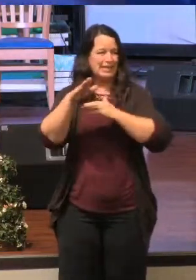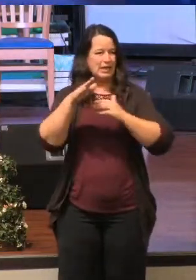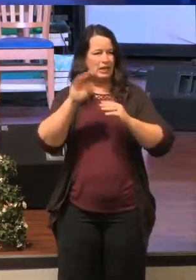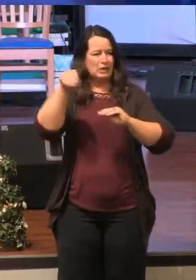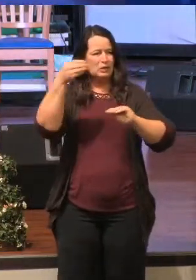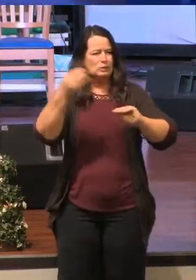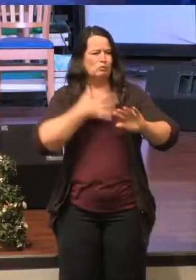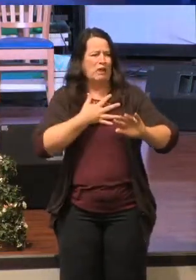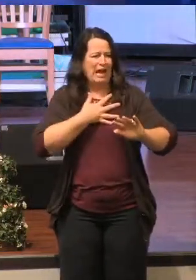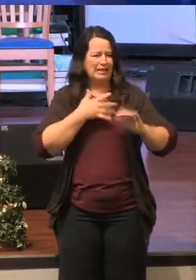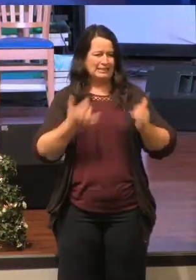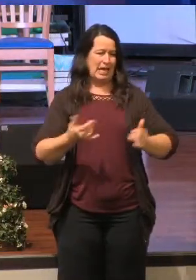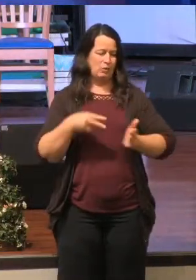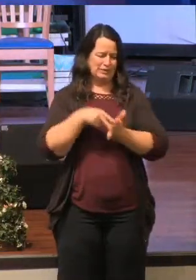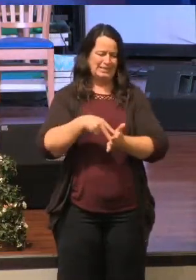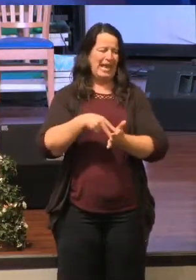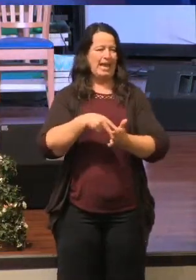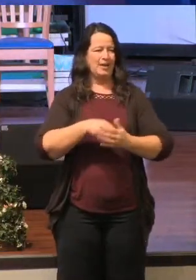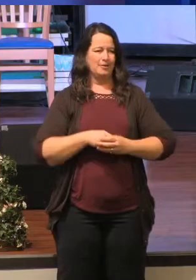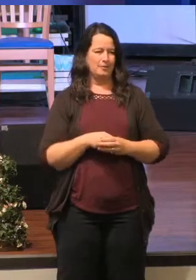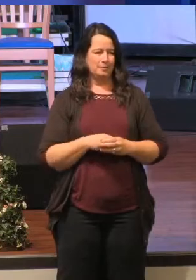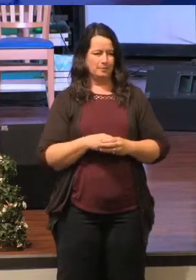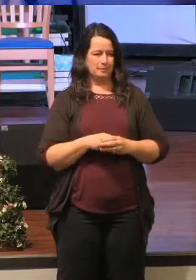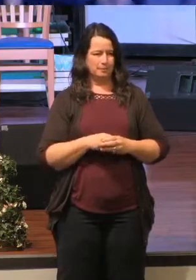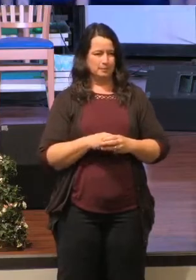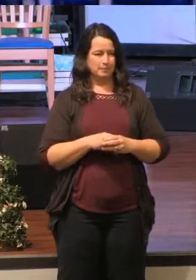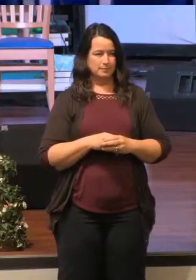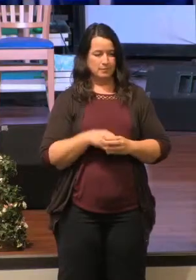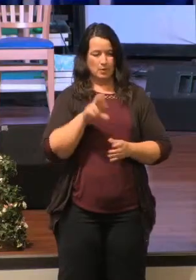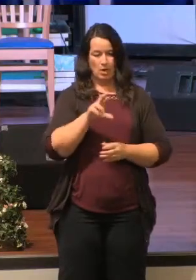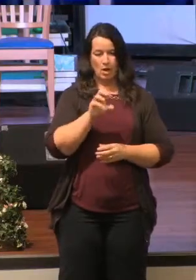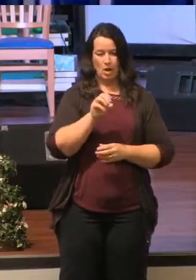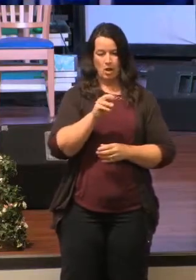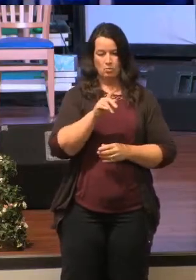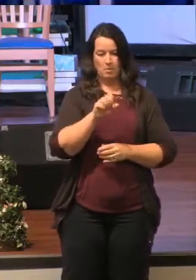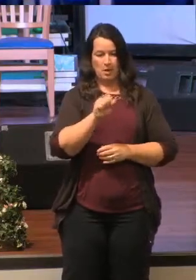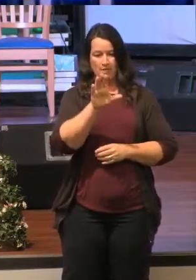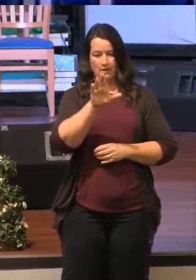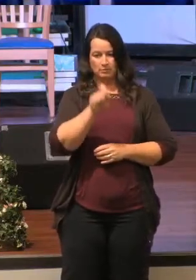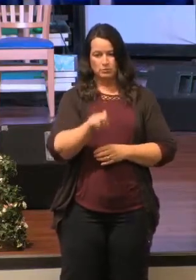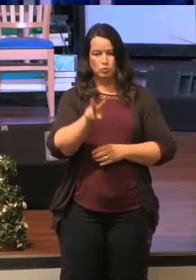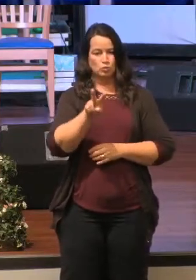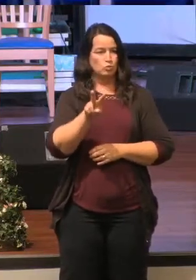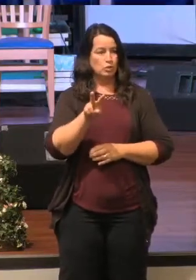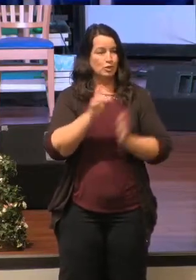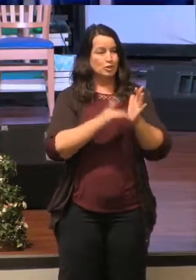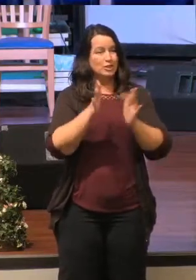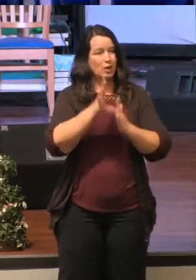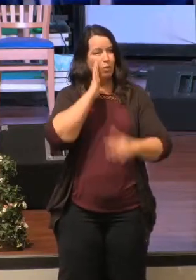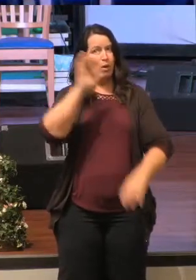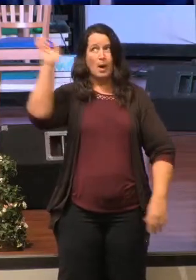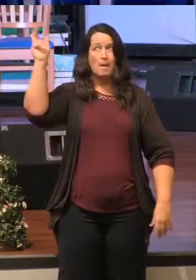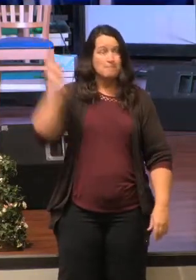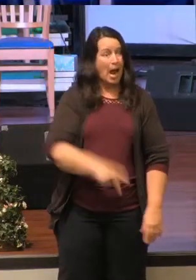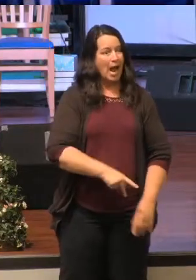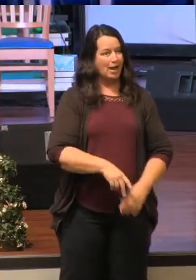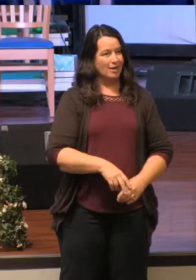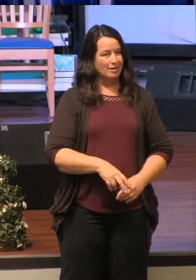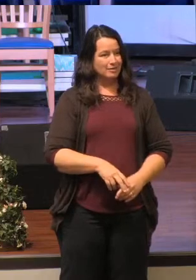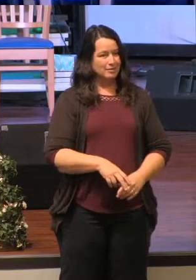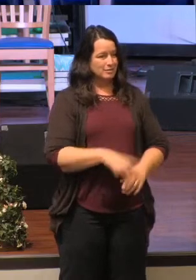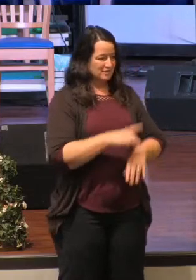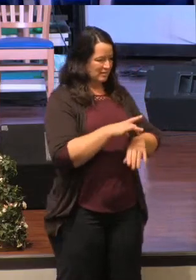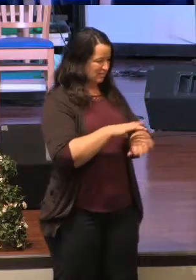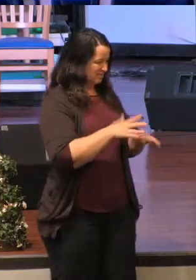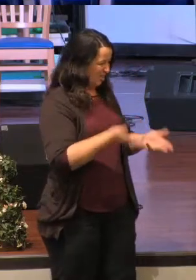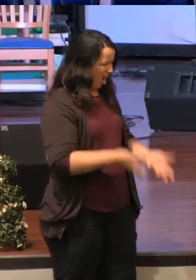grace wherein we now stand, Romans 5:2. And this one is coming back for us. This is the gospel. This is not all we get.